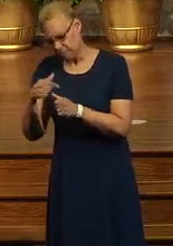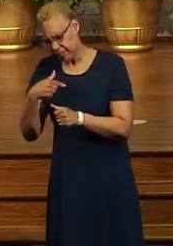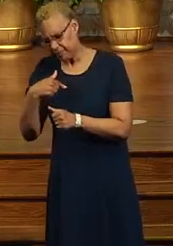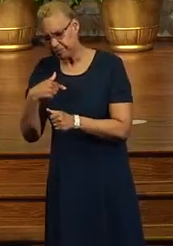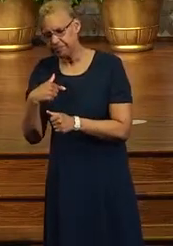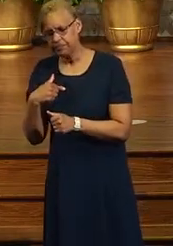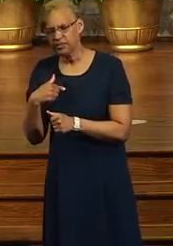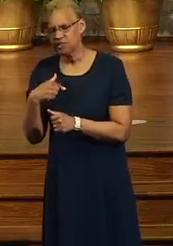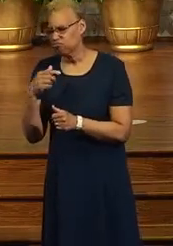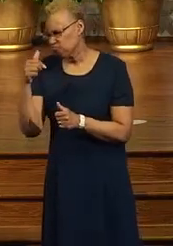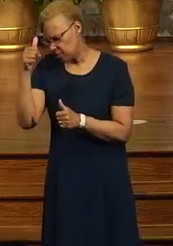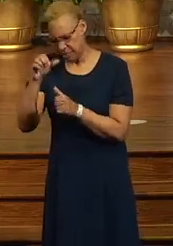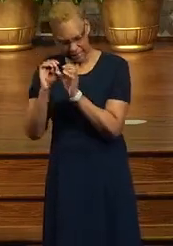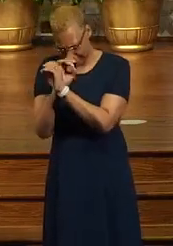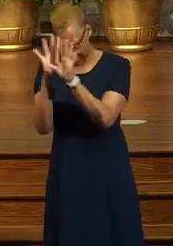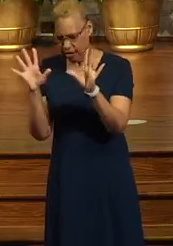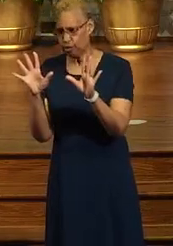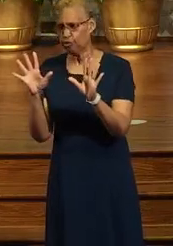I remember vividly.